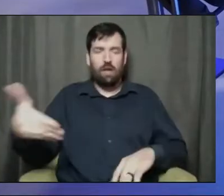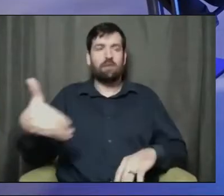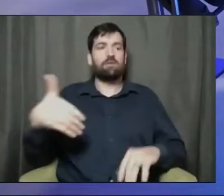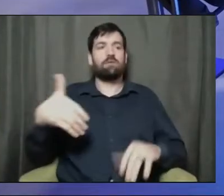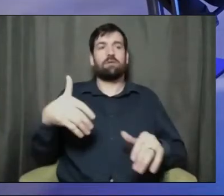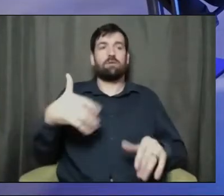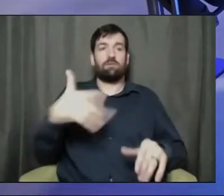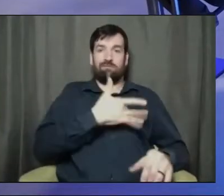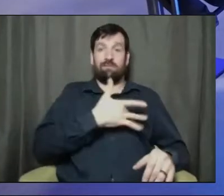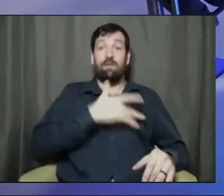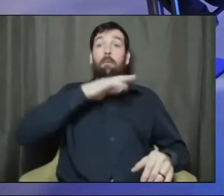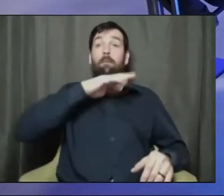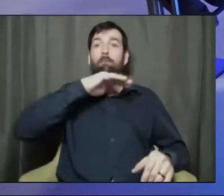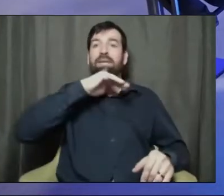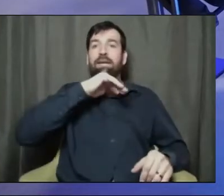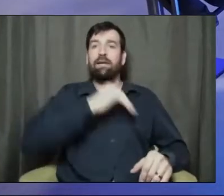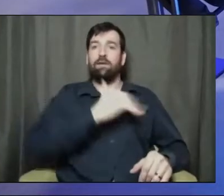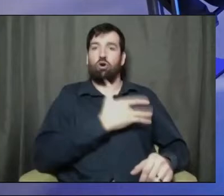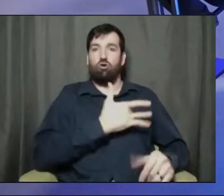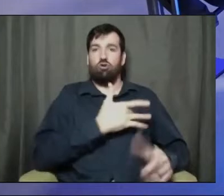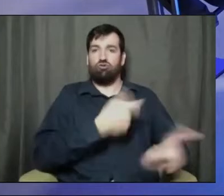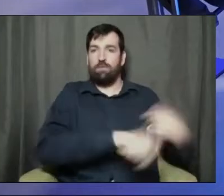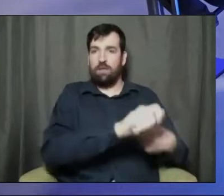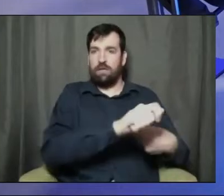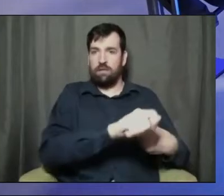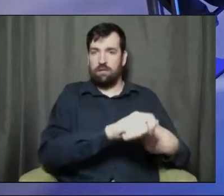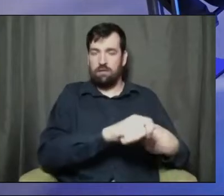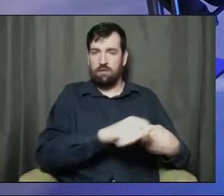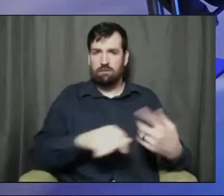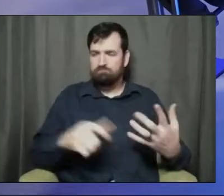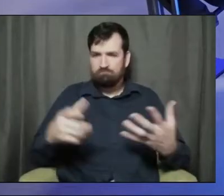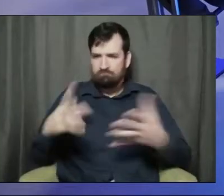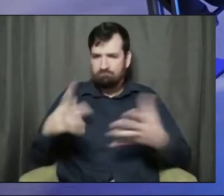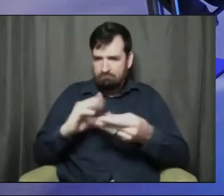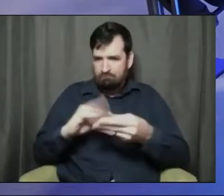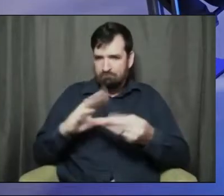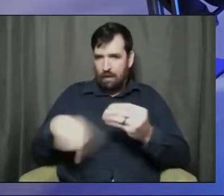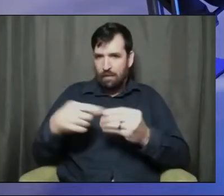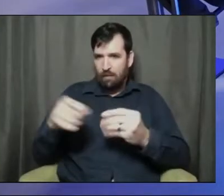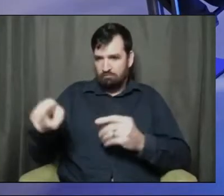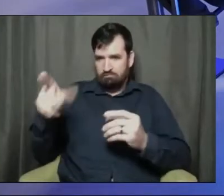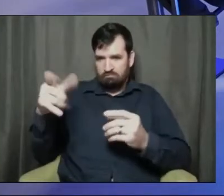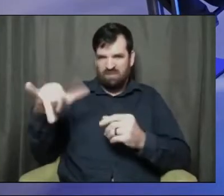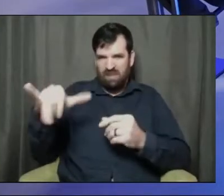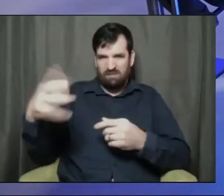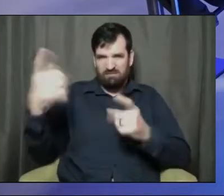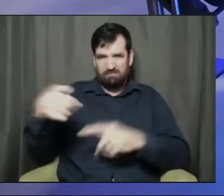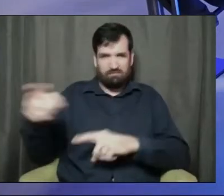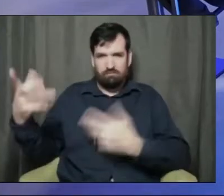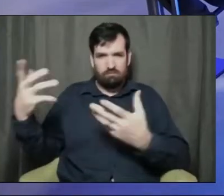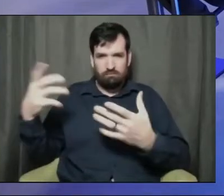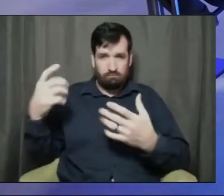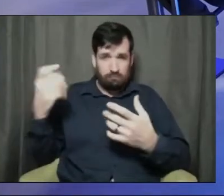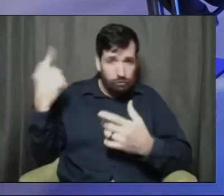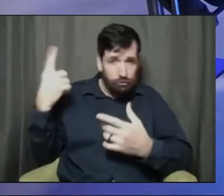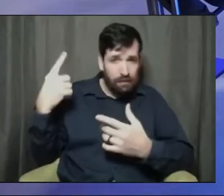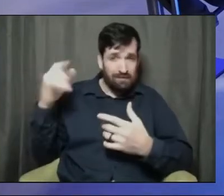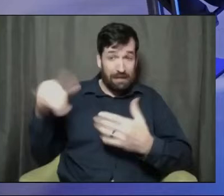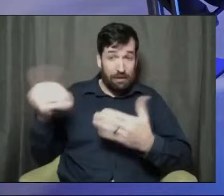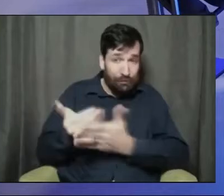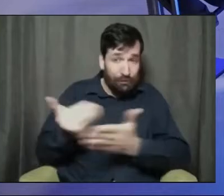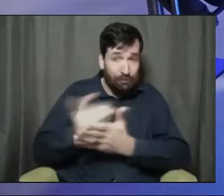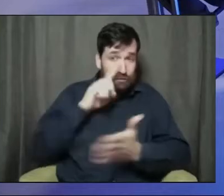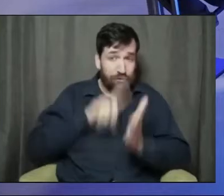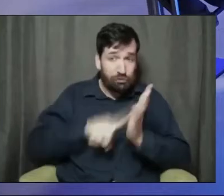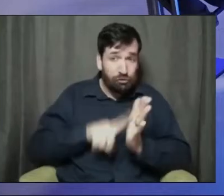heart transplant. Tell people a little bit about what that entails. Help us understand that. Is this cutting edge research?